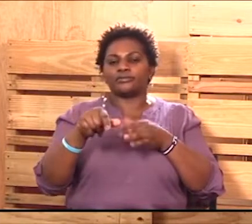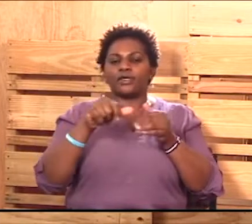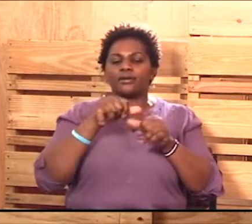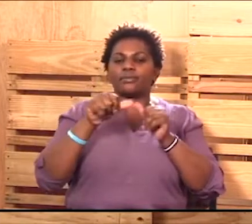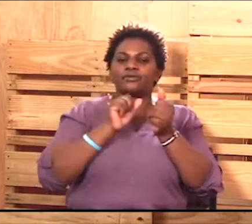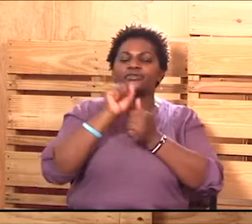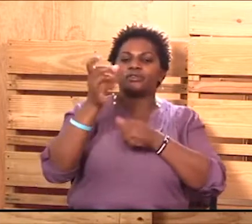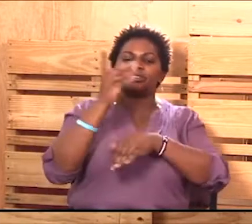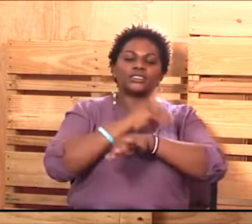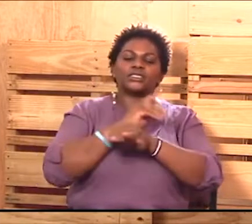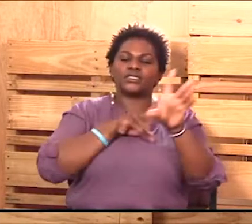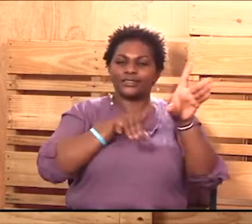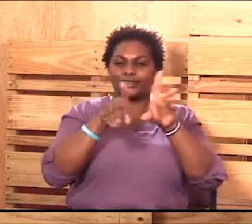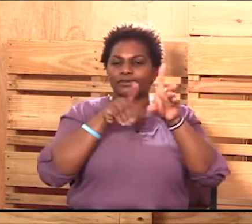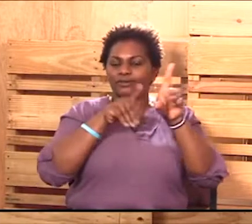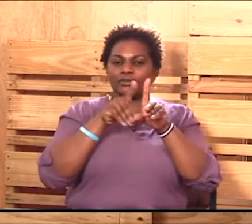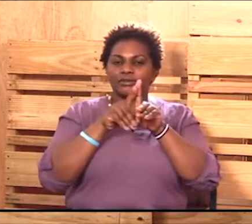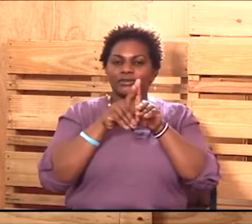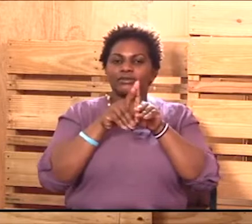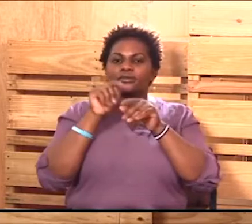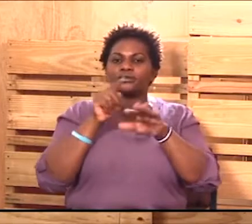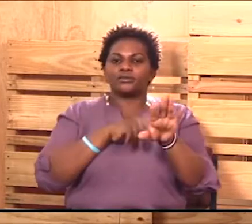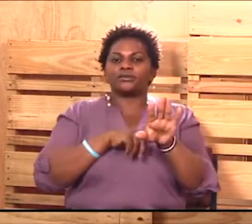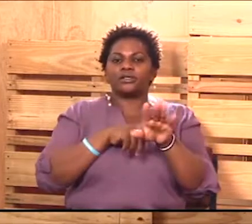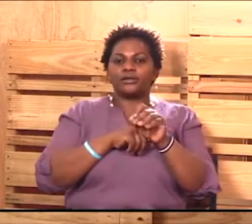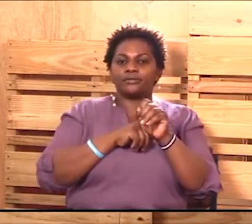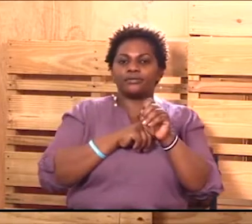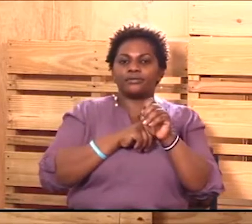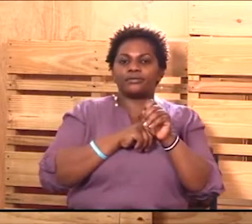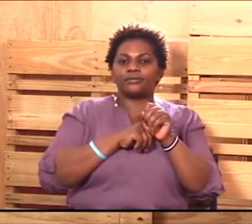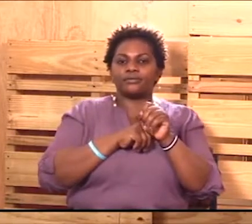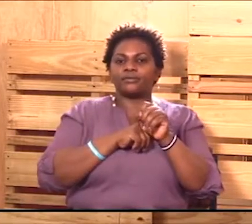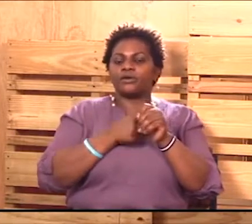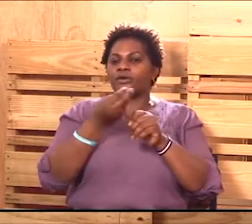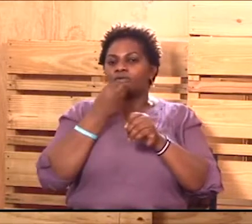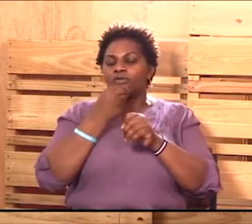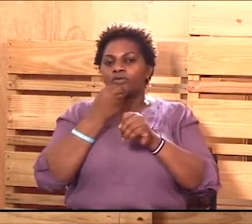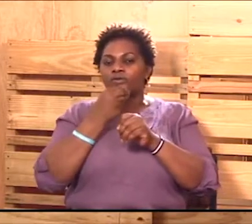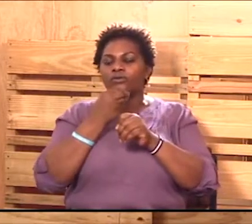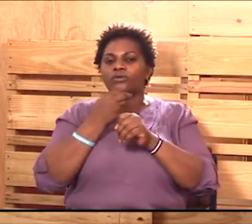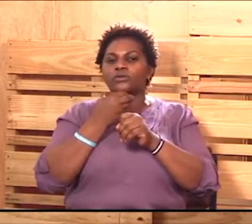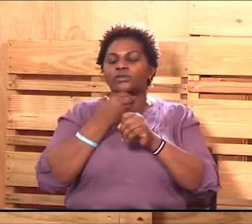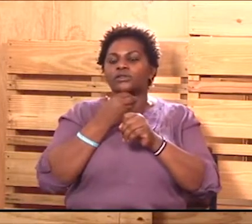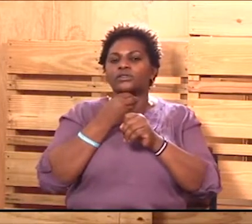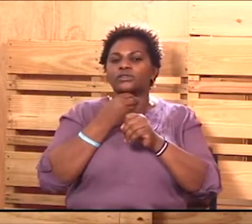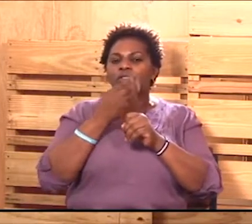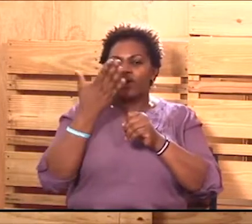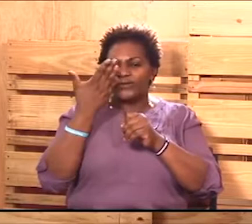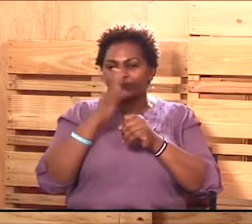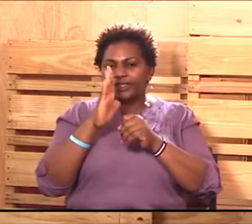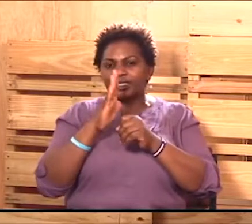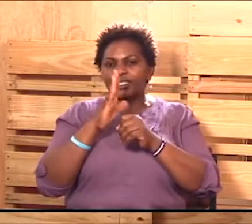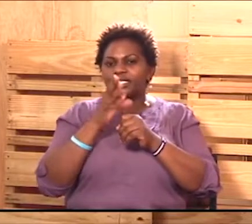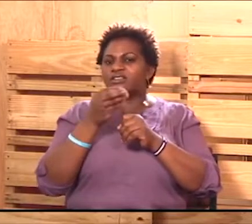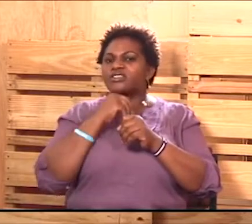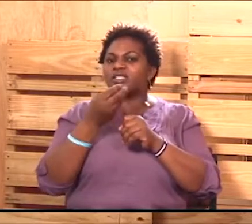a 15-day journey. You know, and at this point, the food was running out. They didn't have something